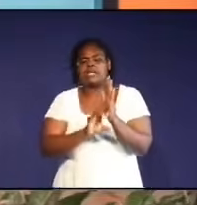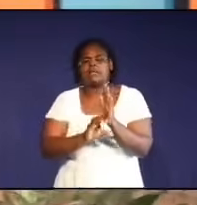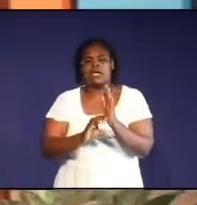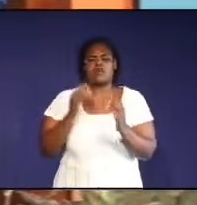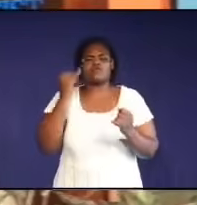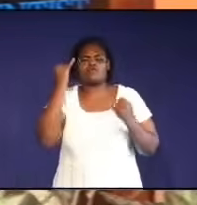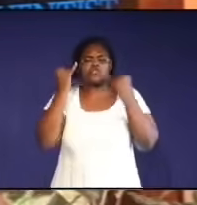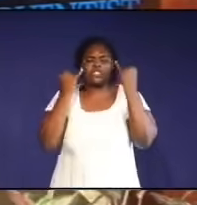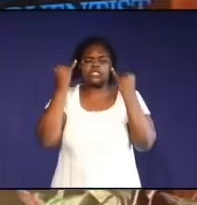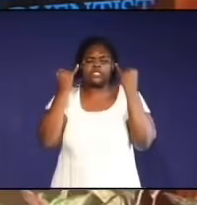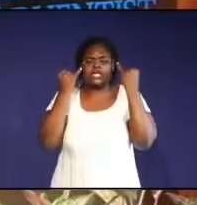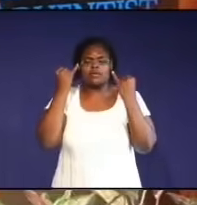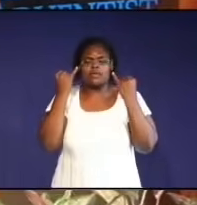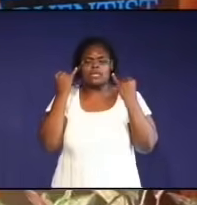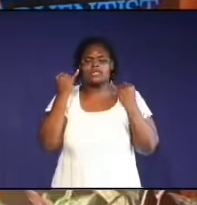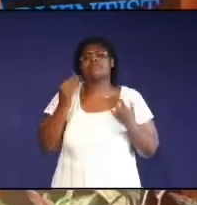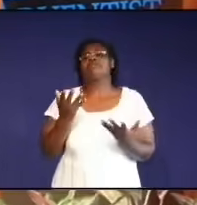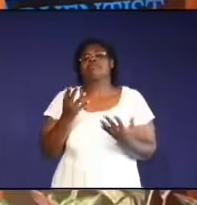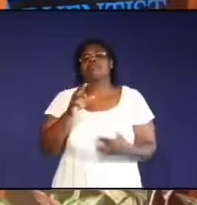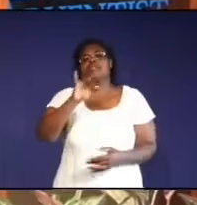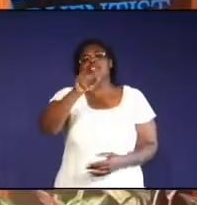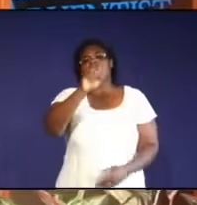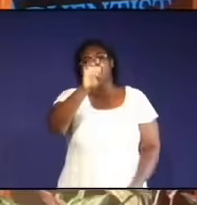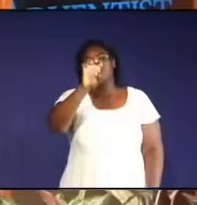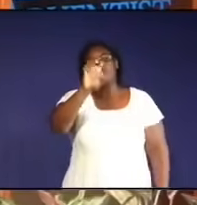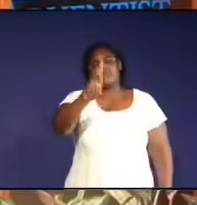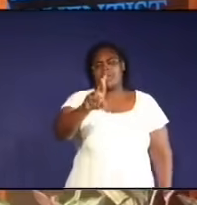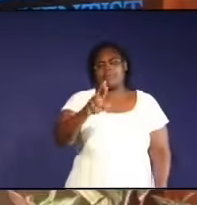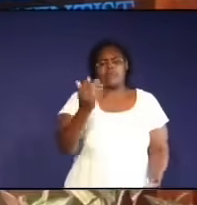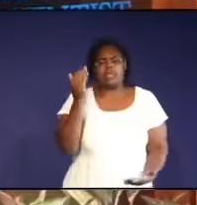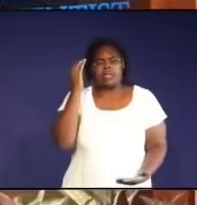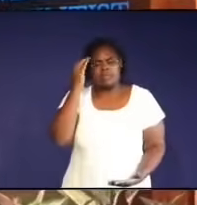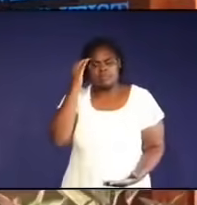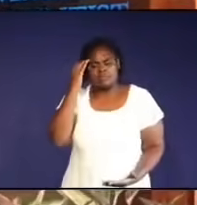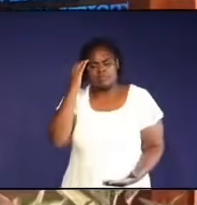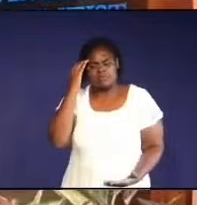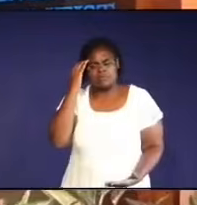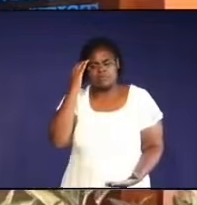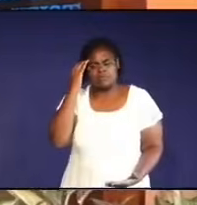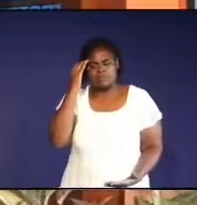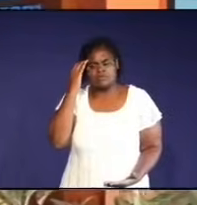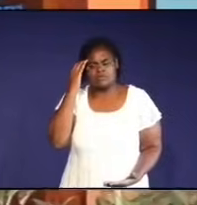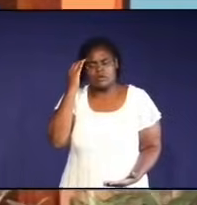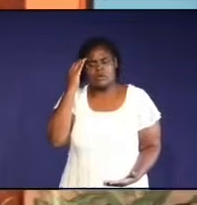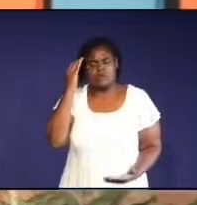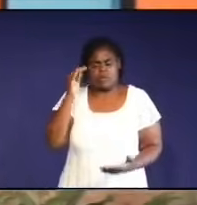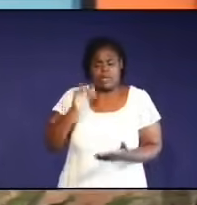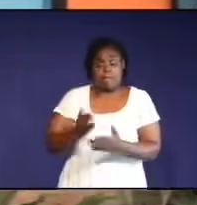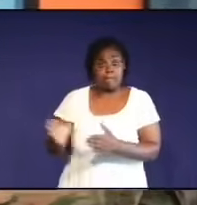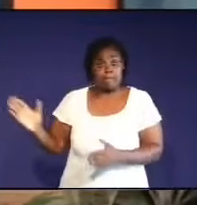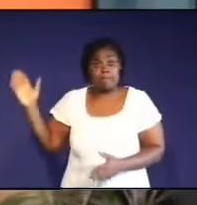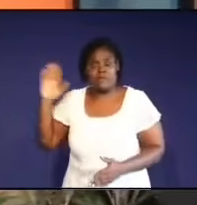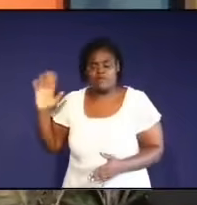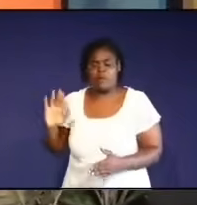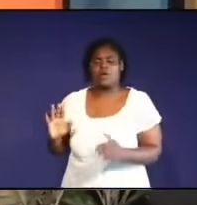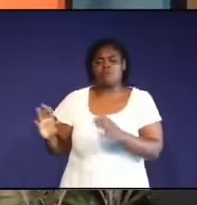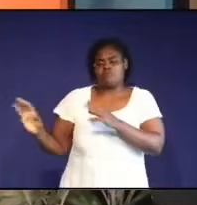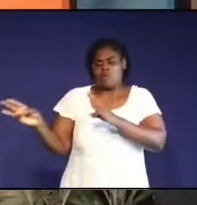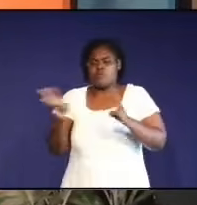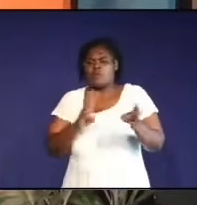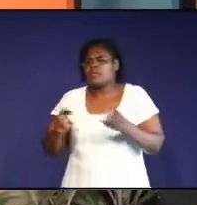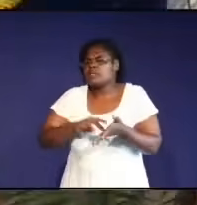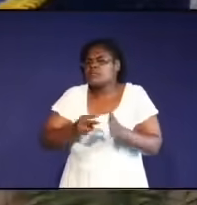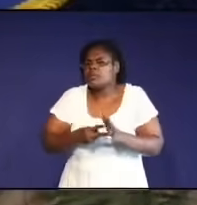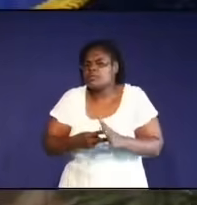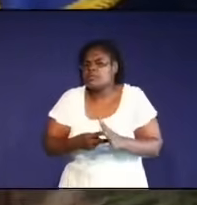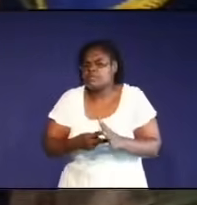knew from how God has already used the term. He knew that wind in prophecy